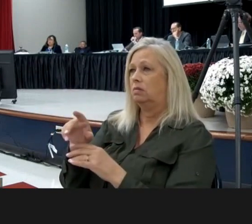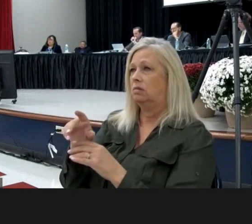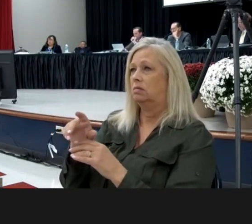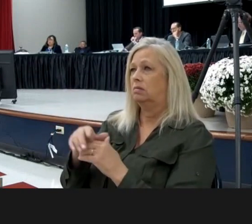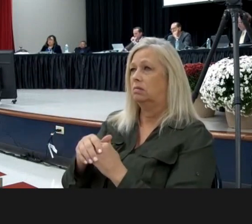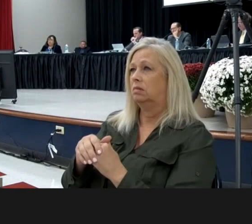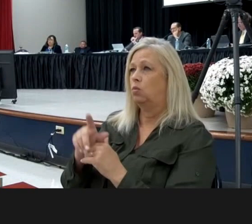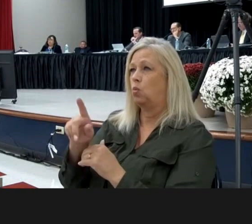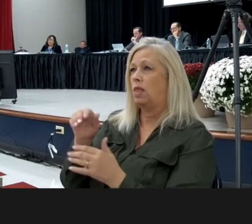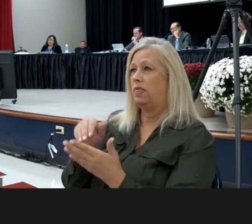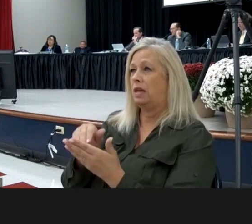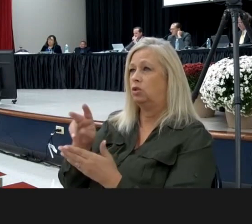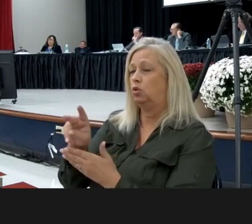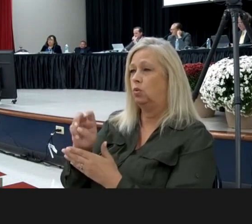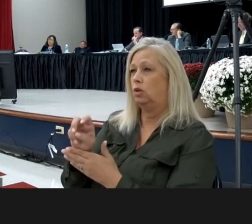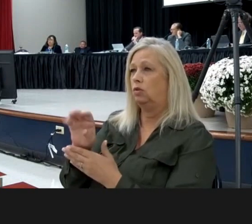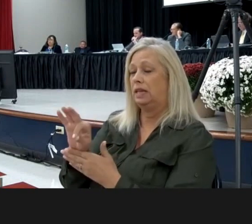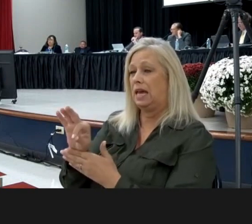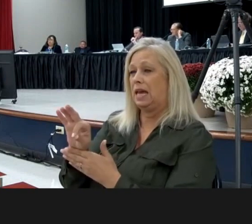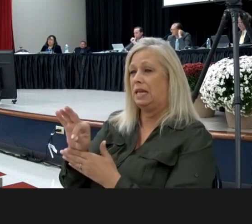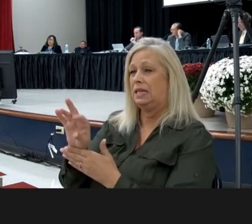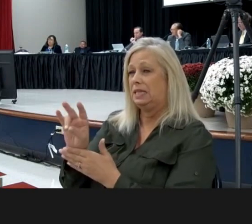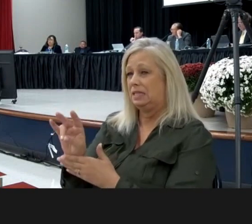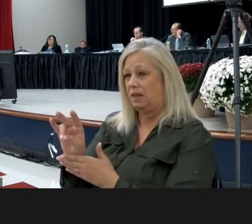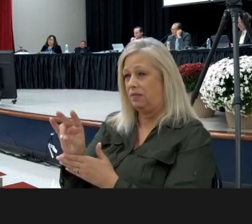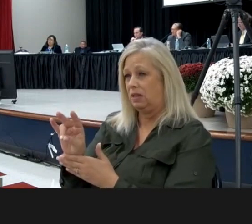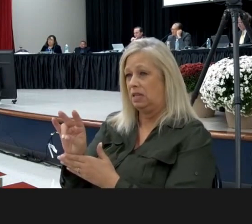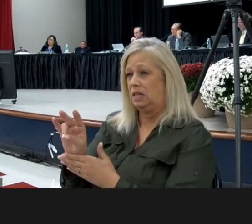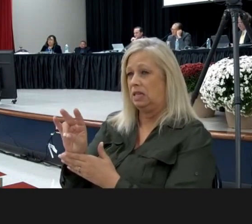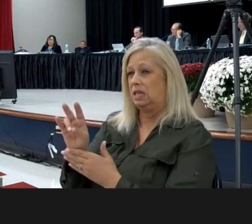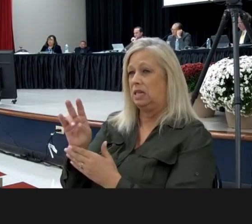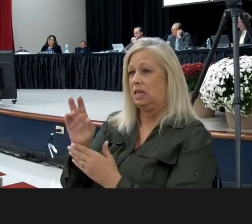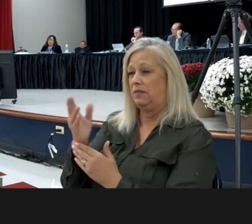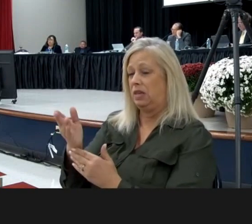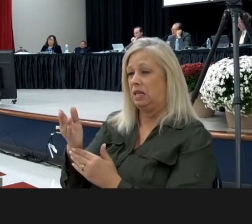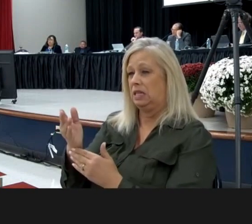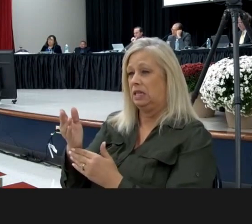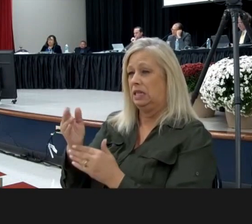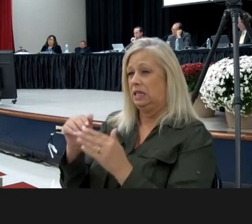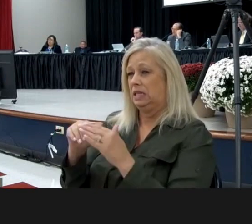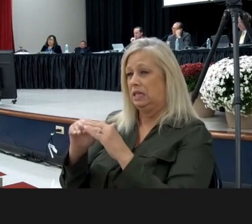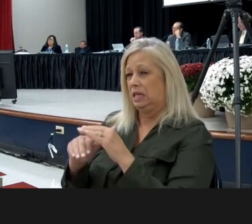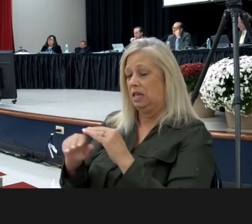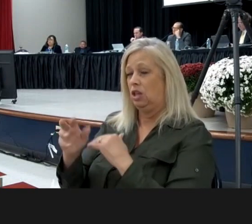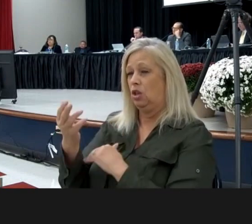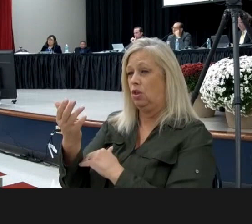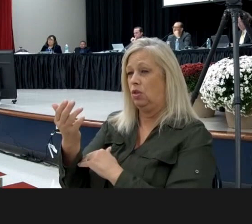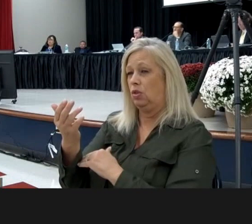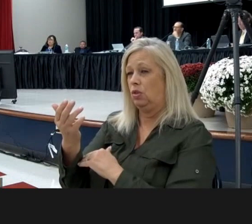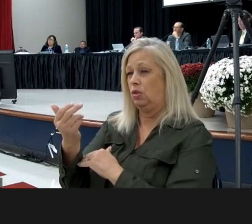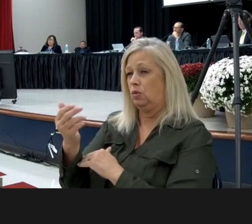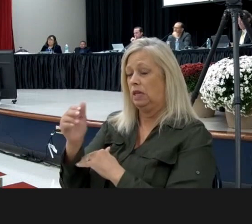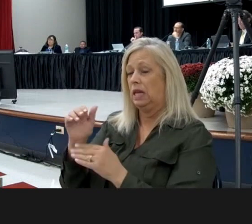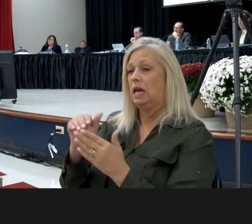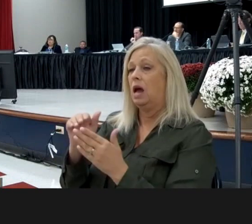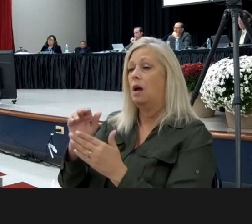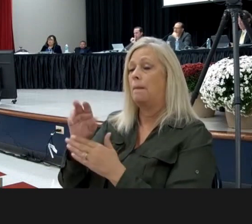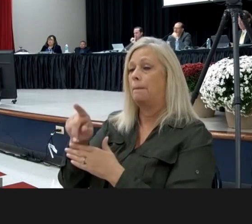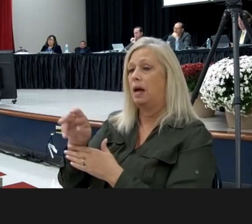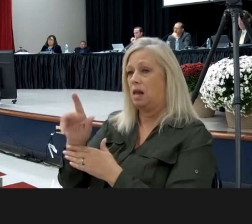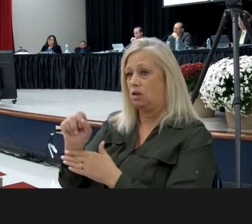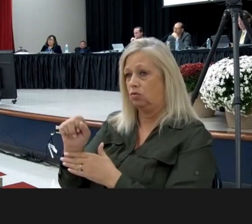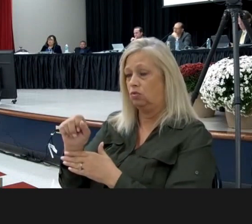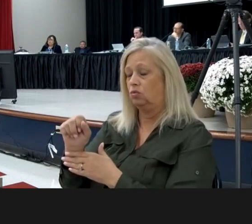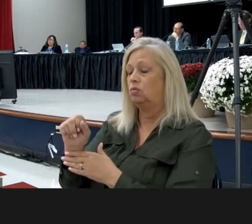had 1,297 of them, so just shy of 1,300 auger cast piles went down into the site. And on the